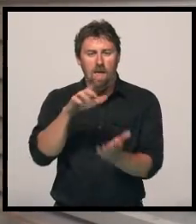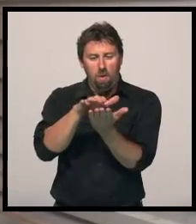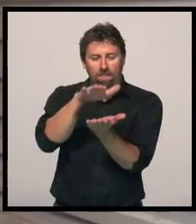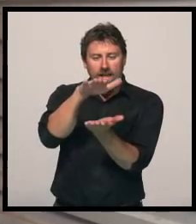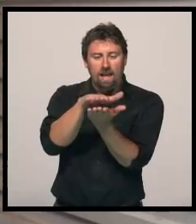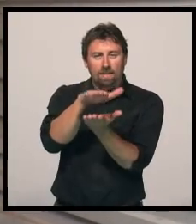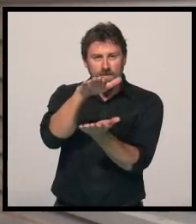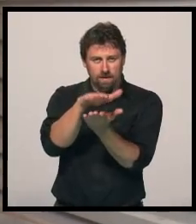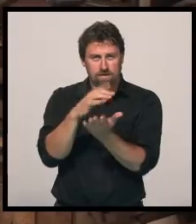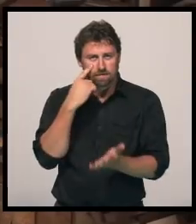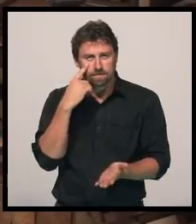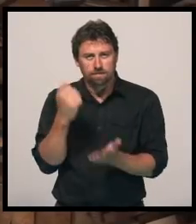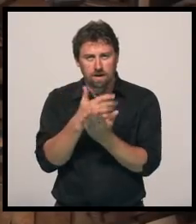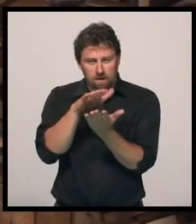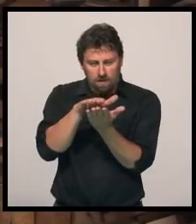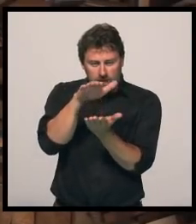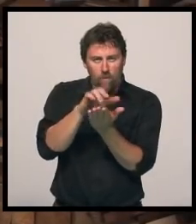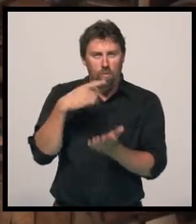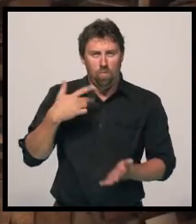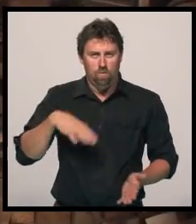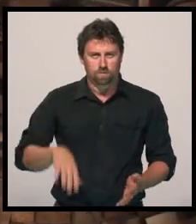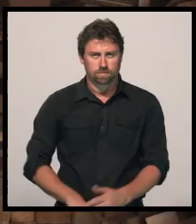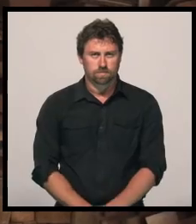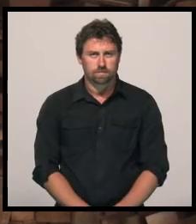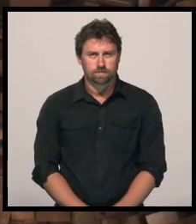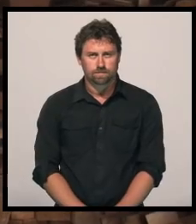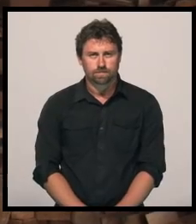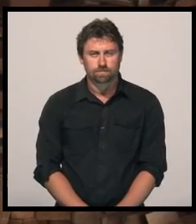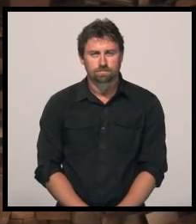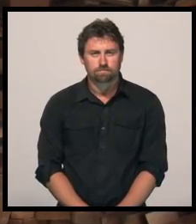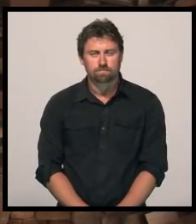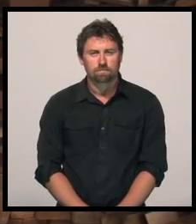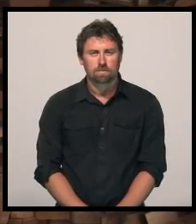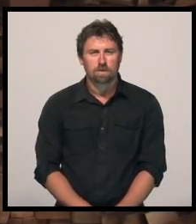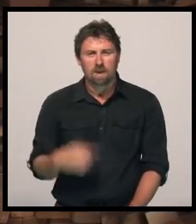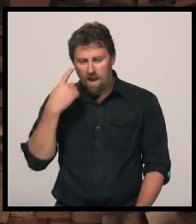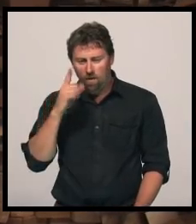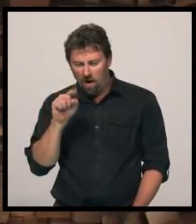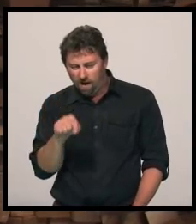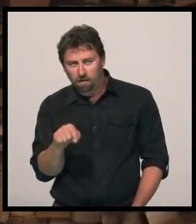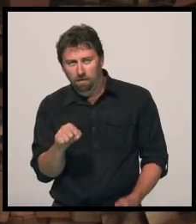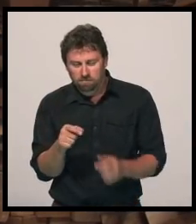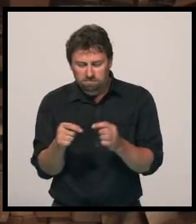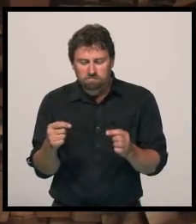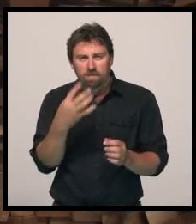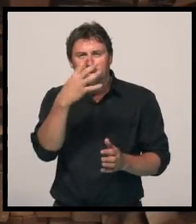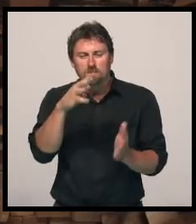and I'll machine it to thickness. Let's check the thickness of this board. It's just under 40mm.